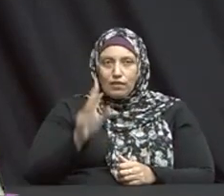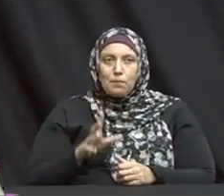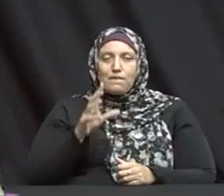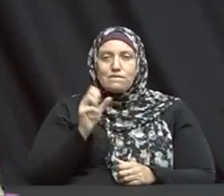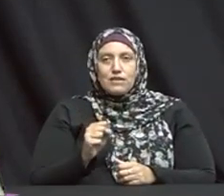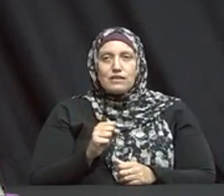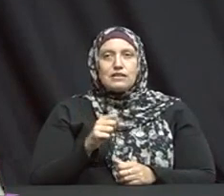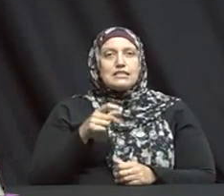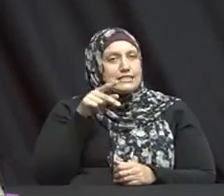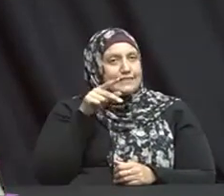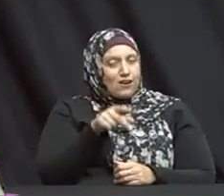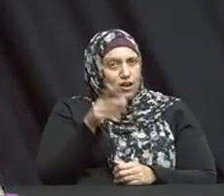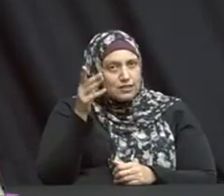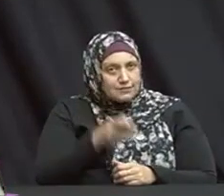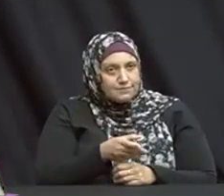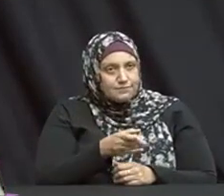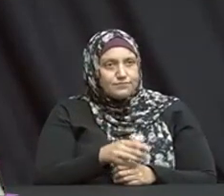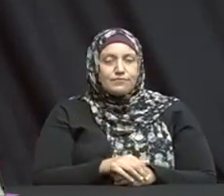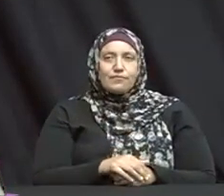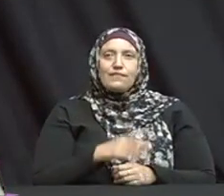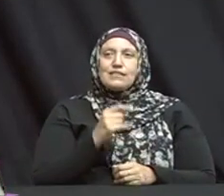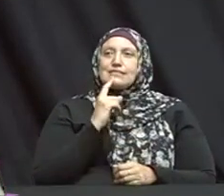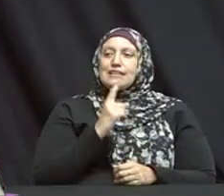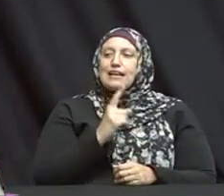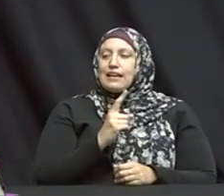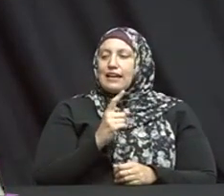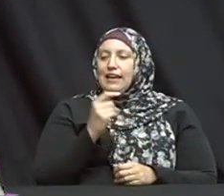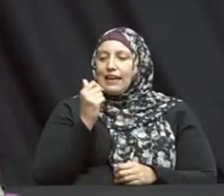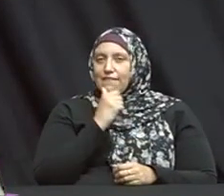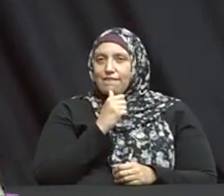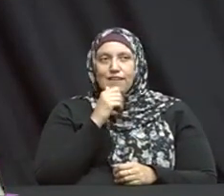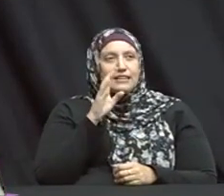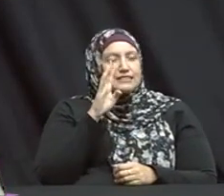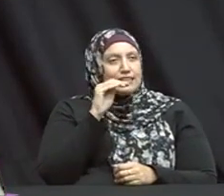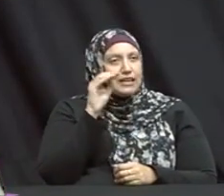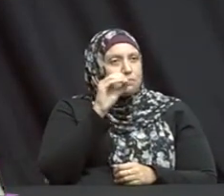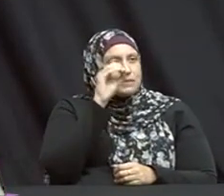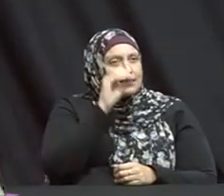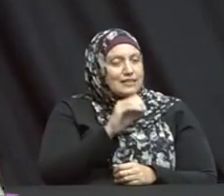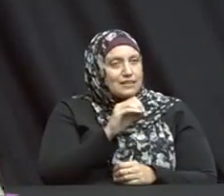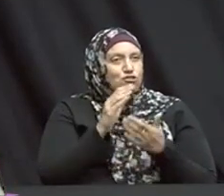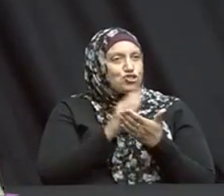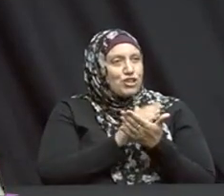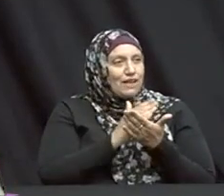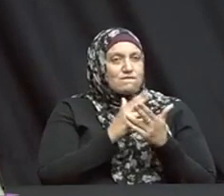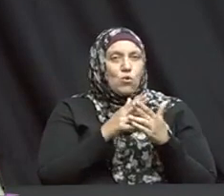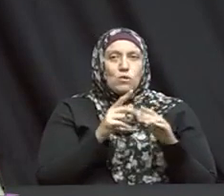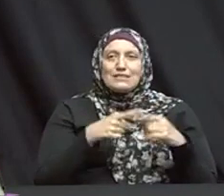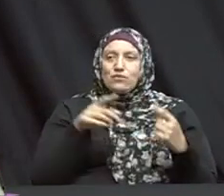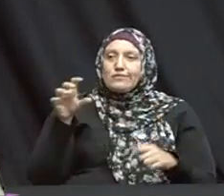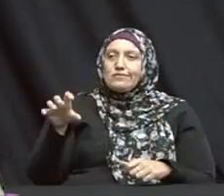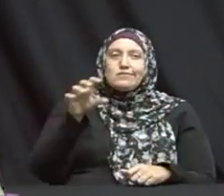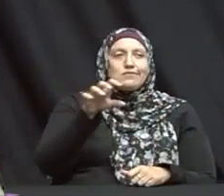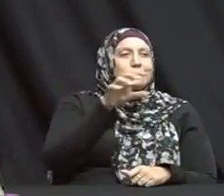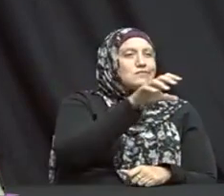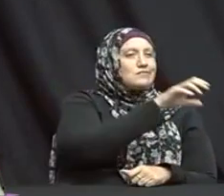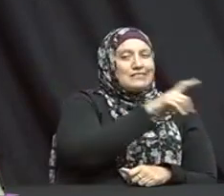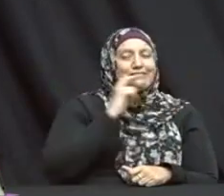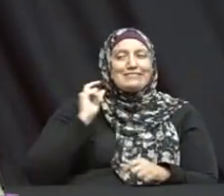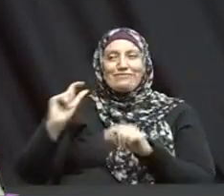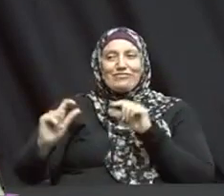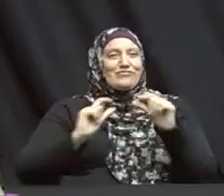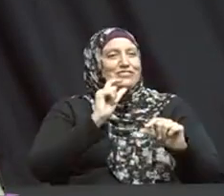has allocated different shares, certain percentage of the share, for different heirs and beneficiaries. Depending on